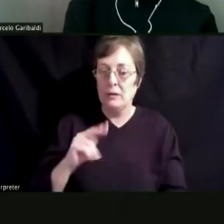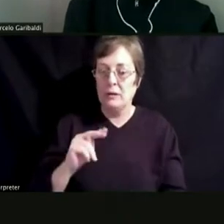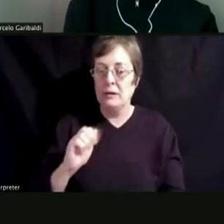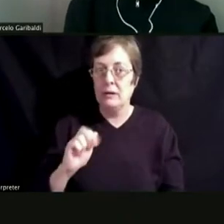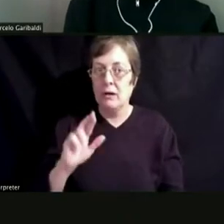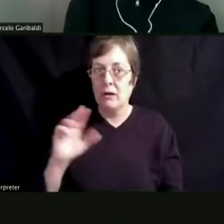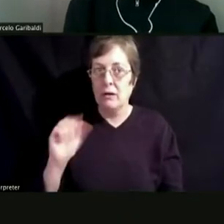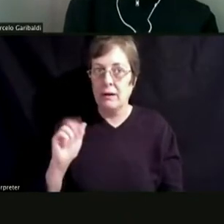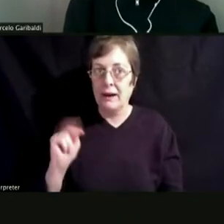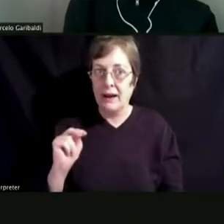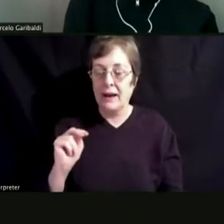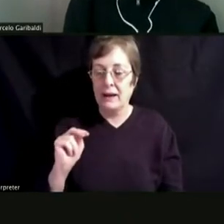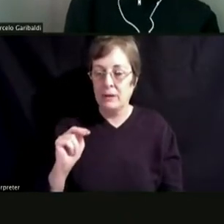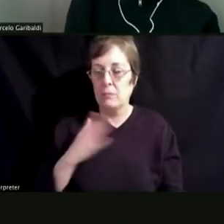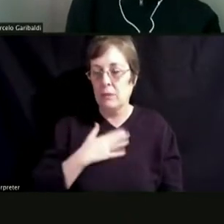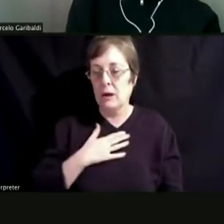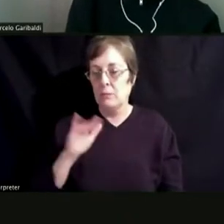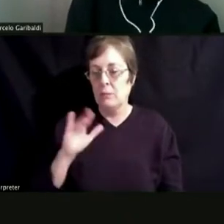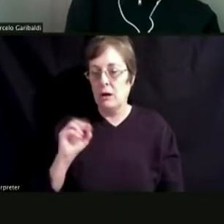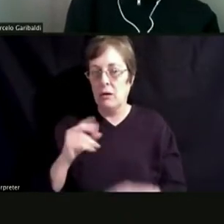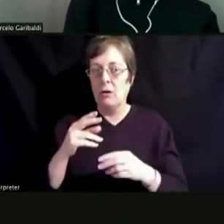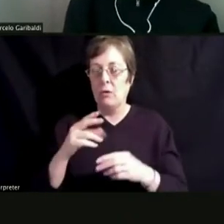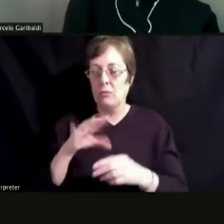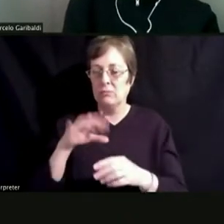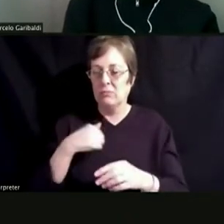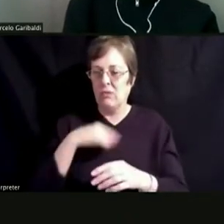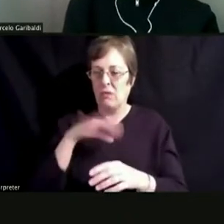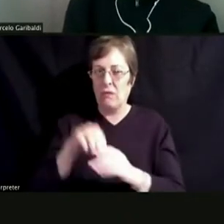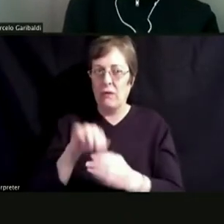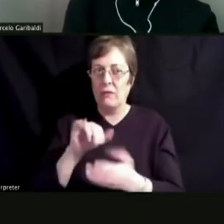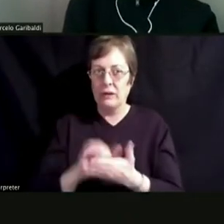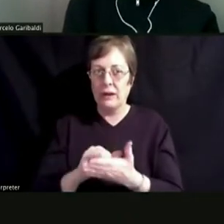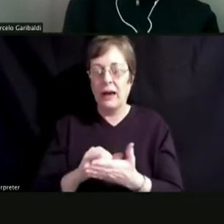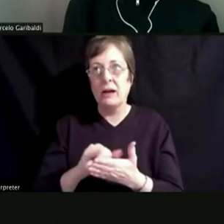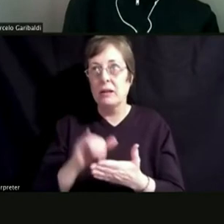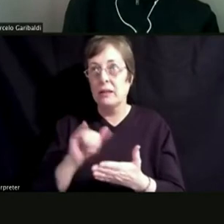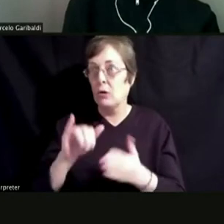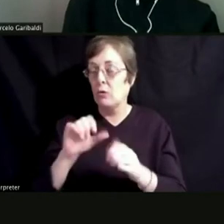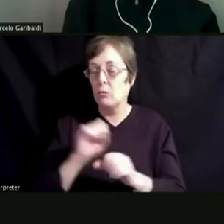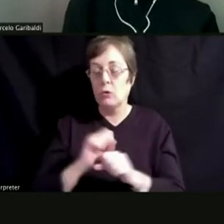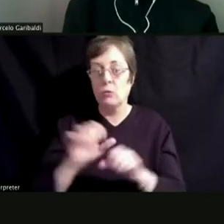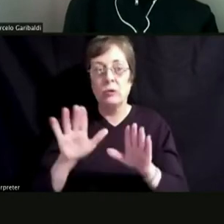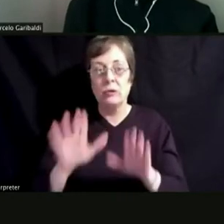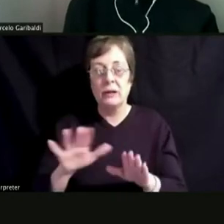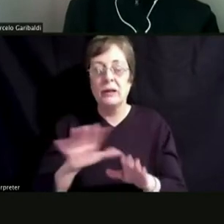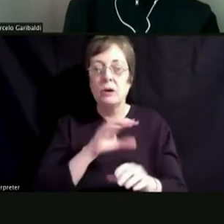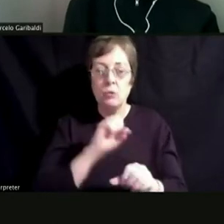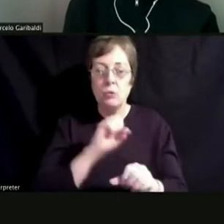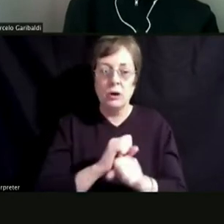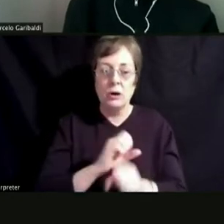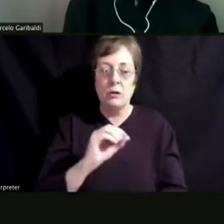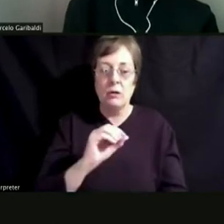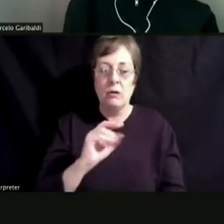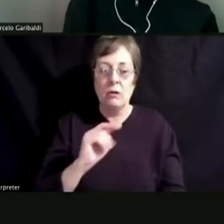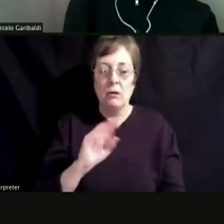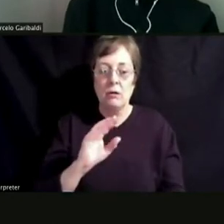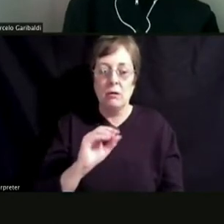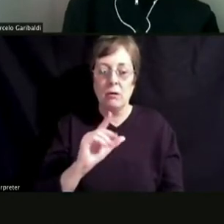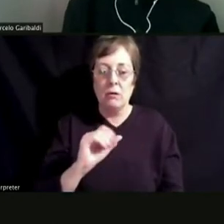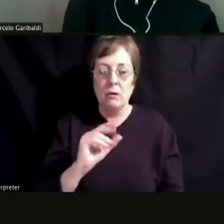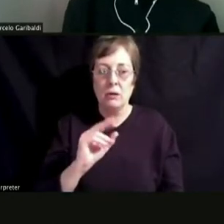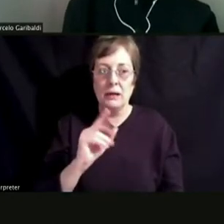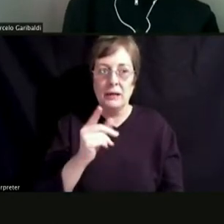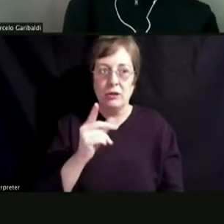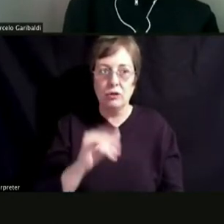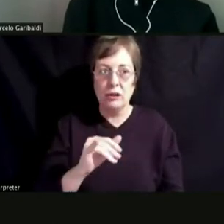being able to be a part of that was phenomenal. Working as an oncology and working on things that led to drugs